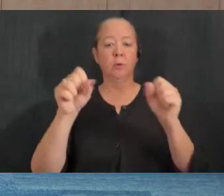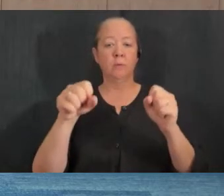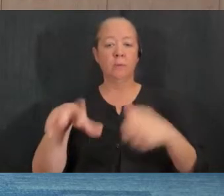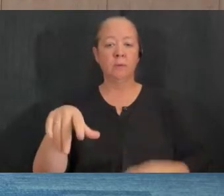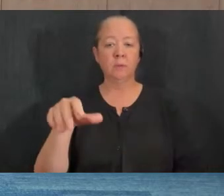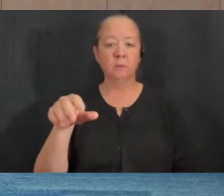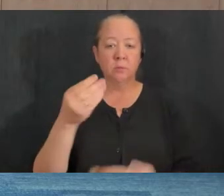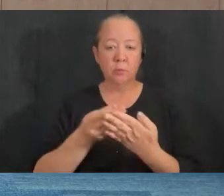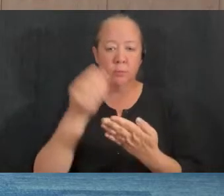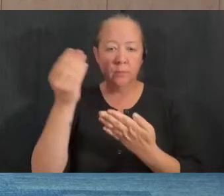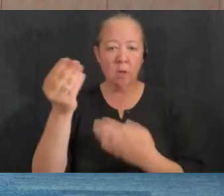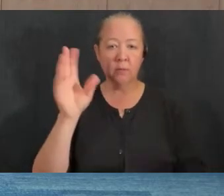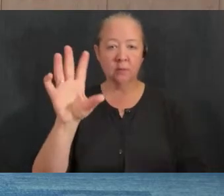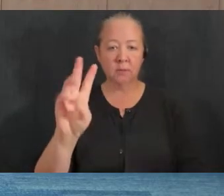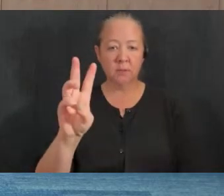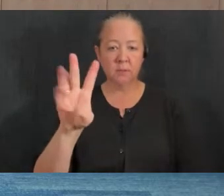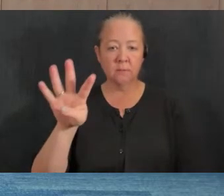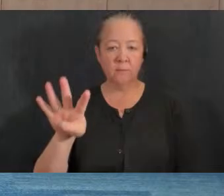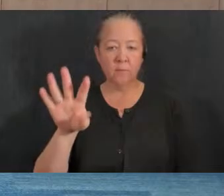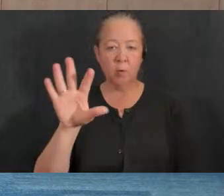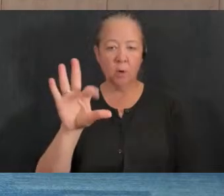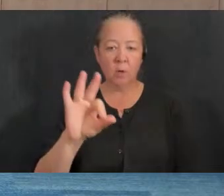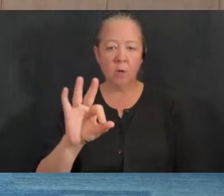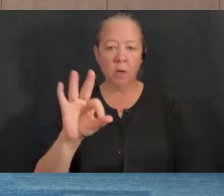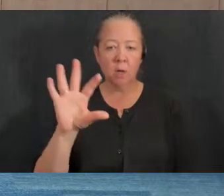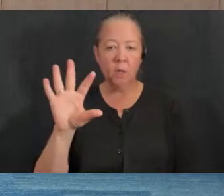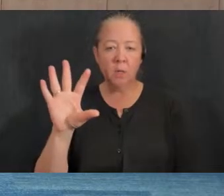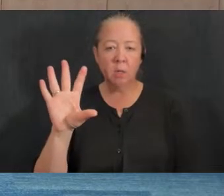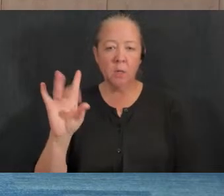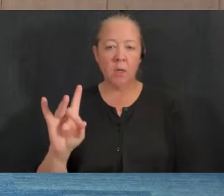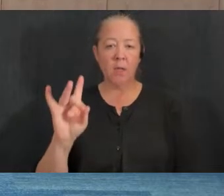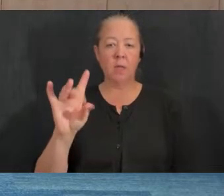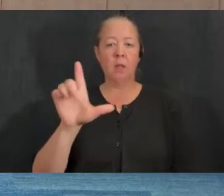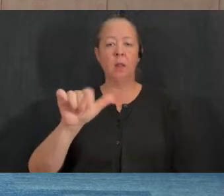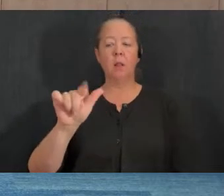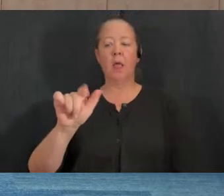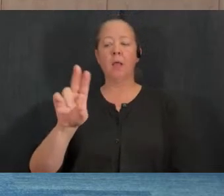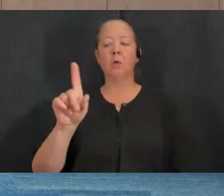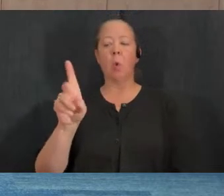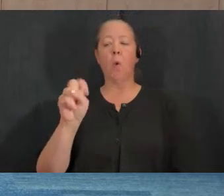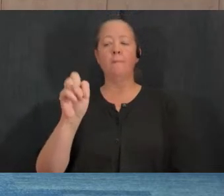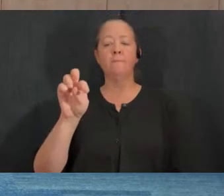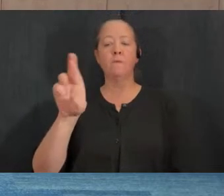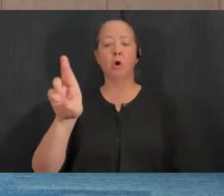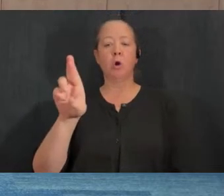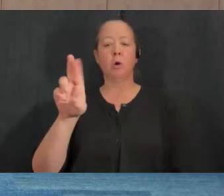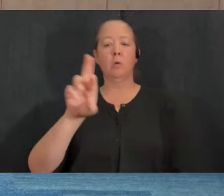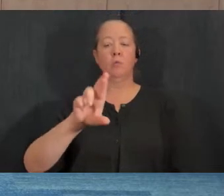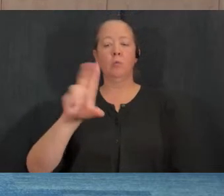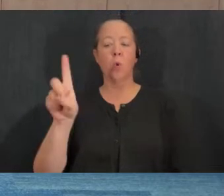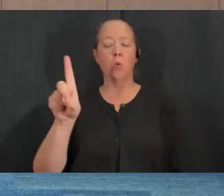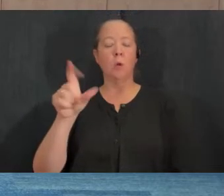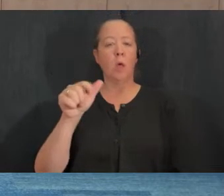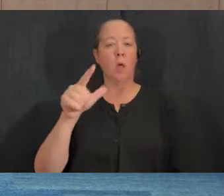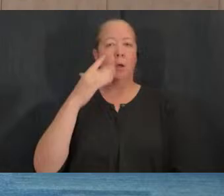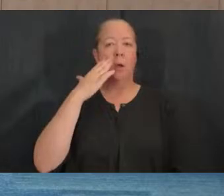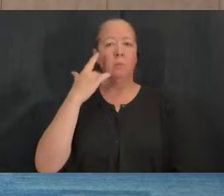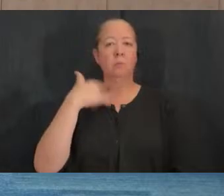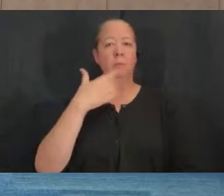is to open up an Ace Hardware store there. So I know not everyone is familiar with Ace